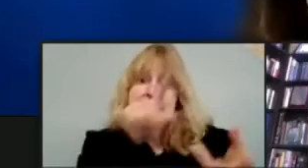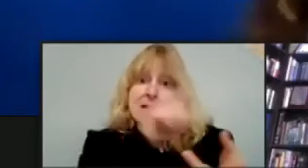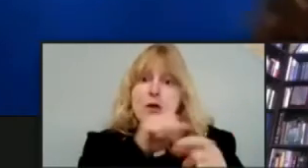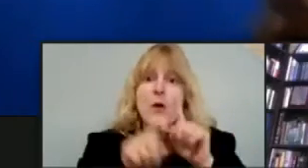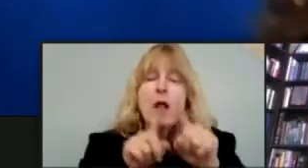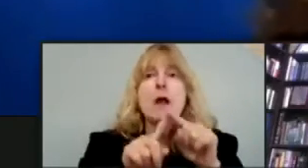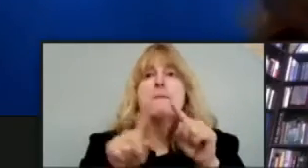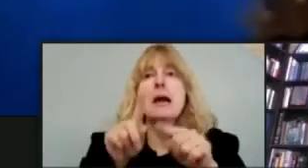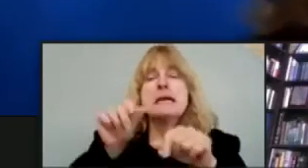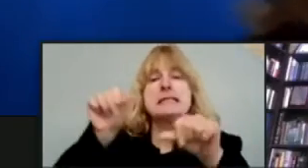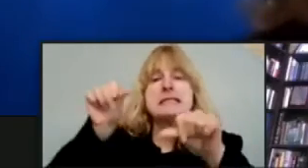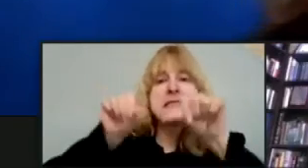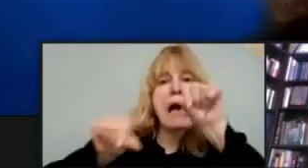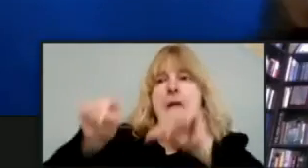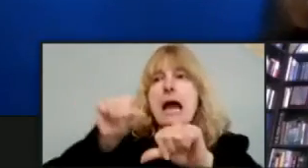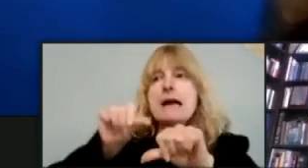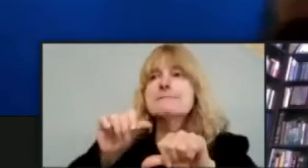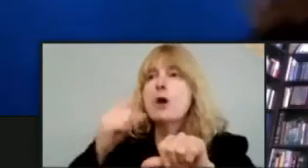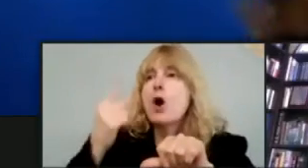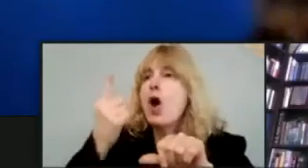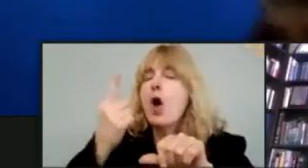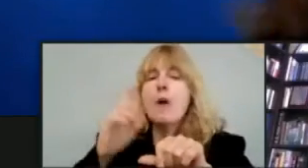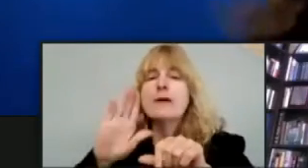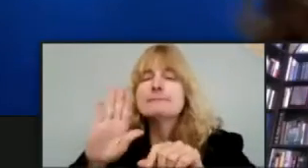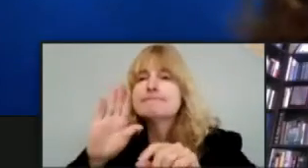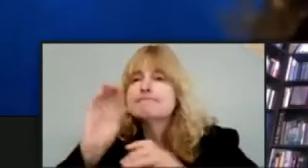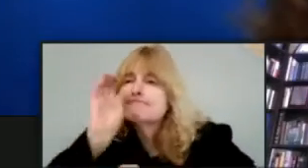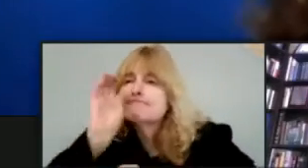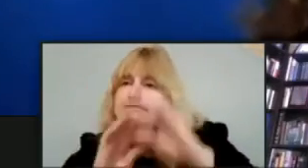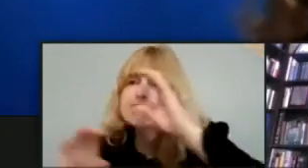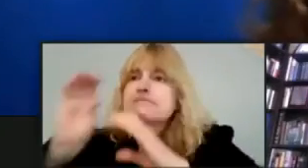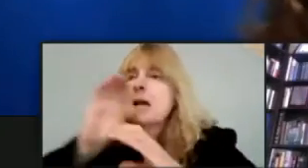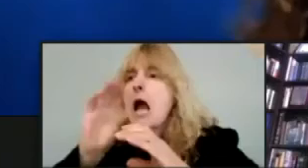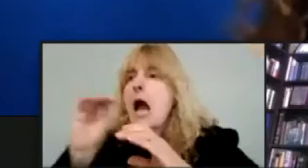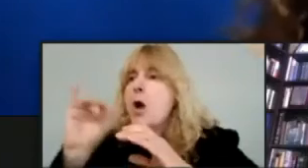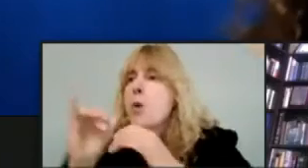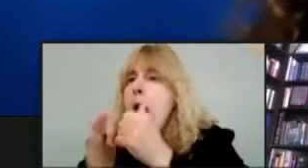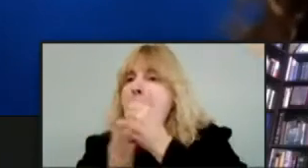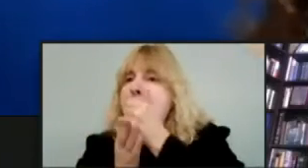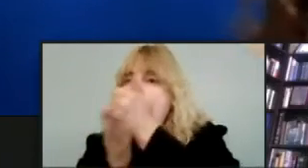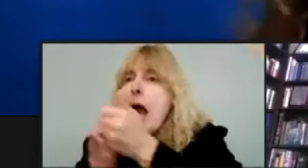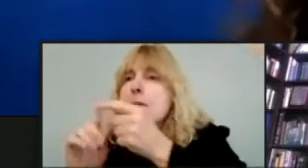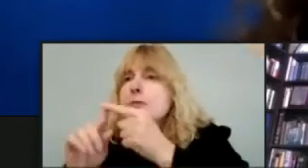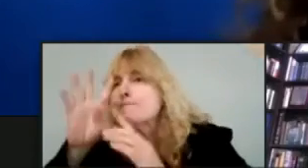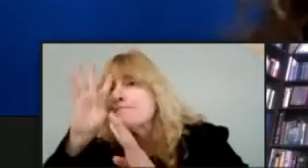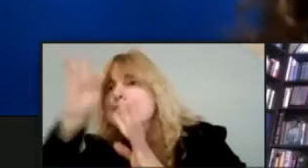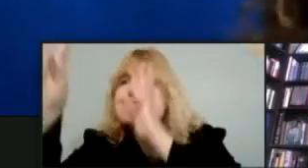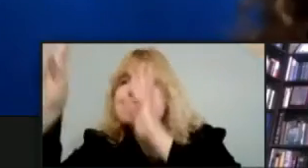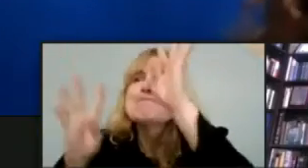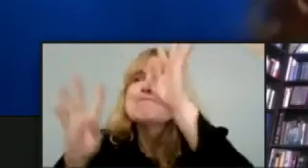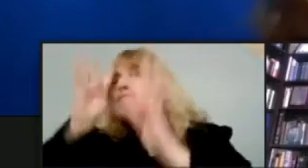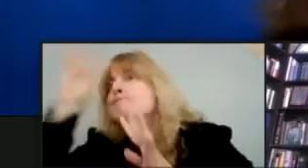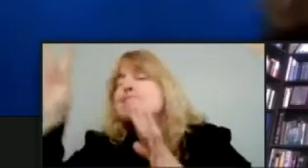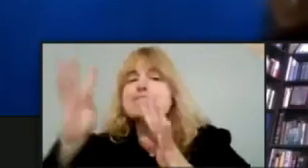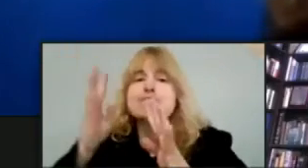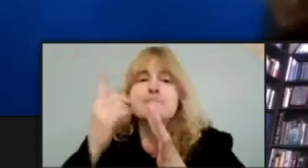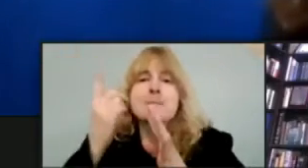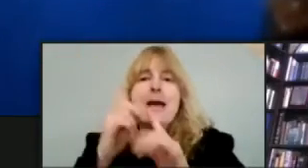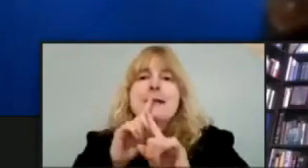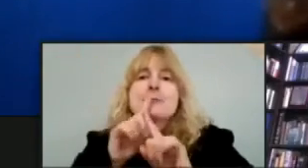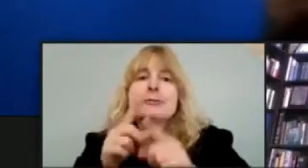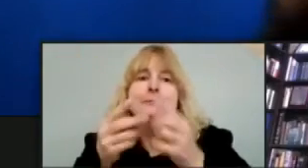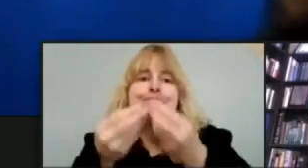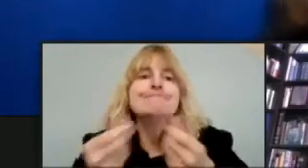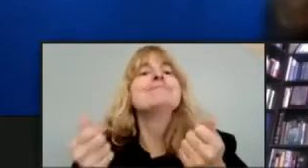is always both an exploration as well as helping to come up with solutions. So while we have our scientists with us and we have people who